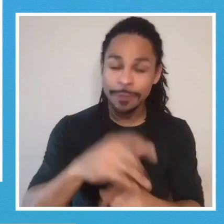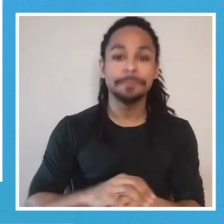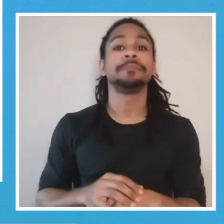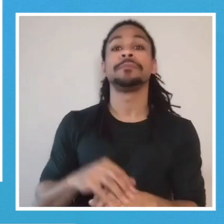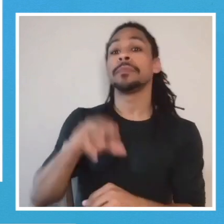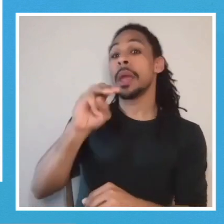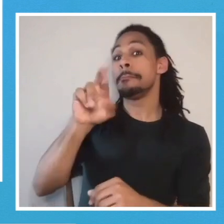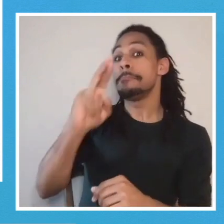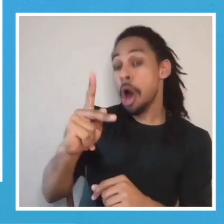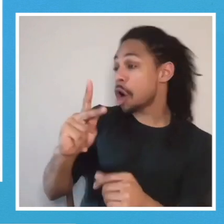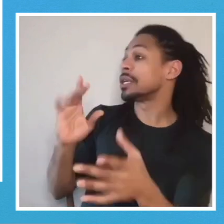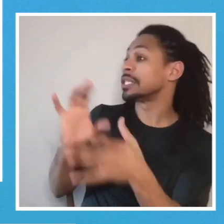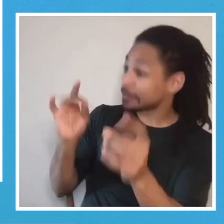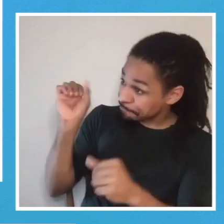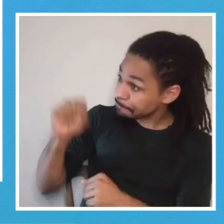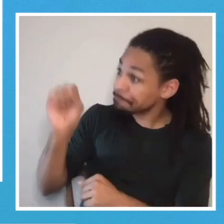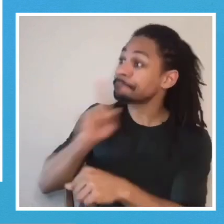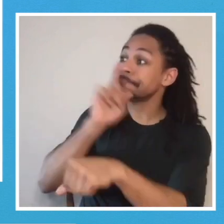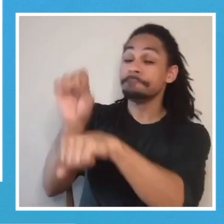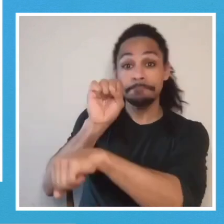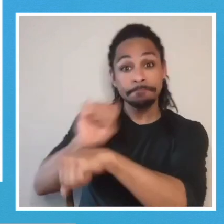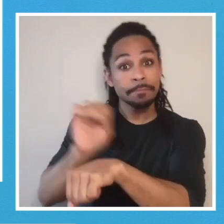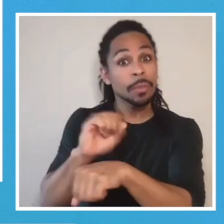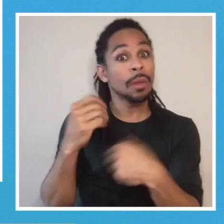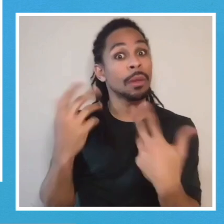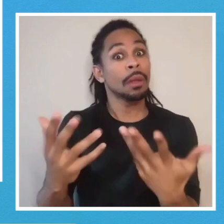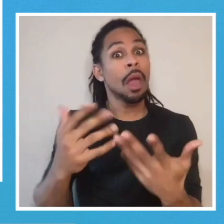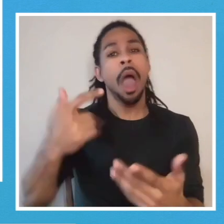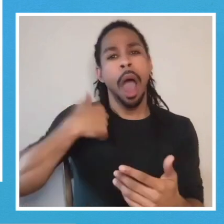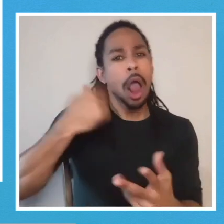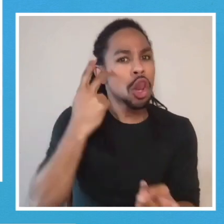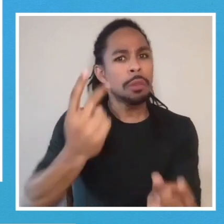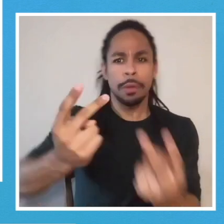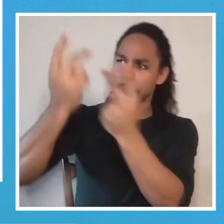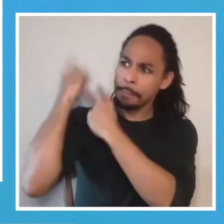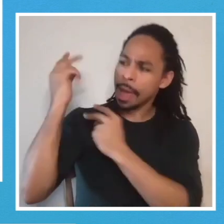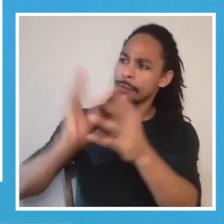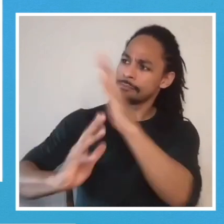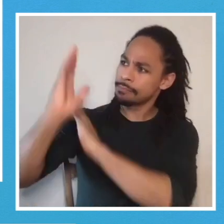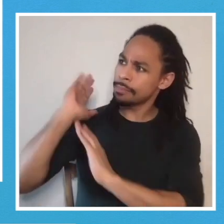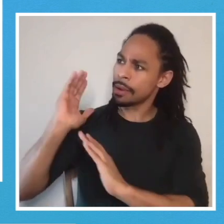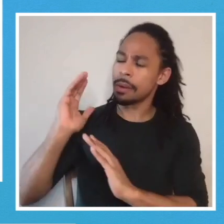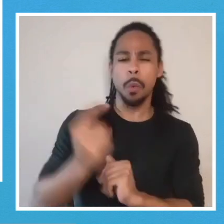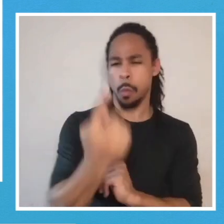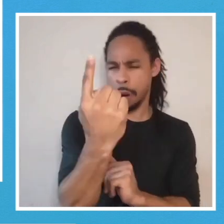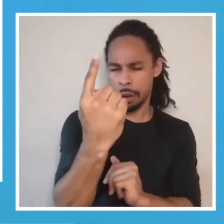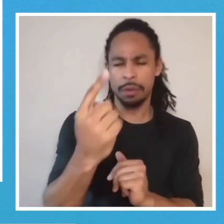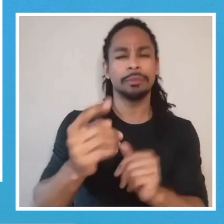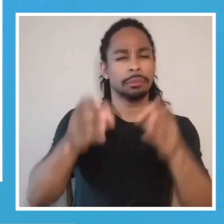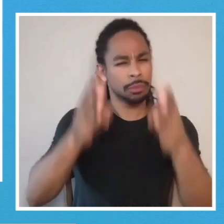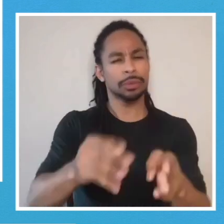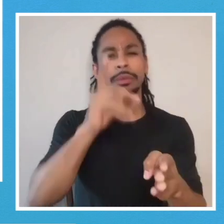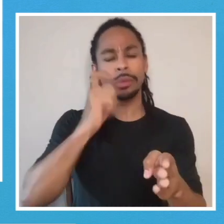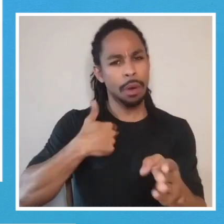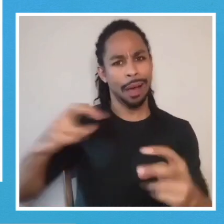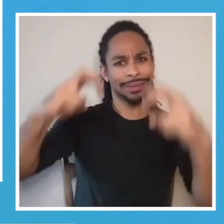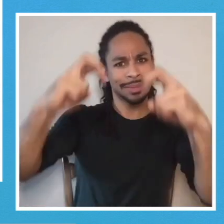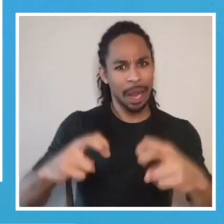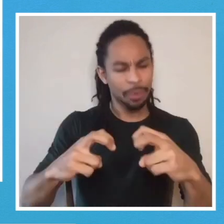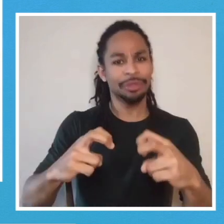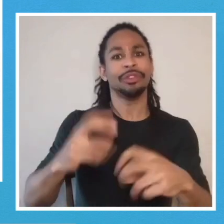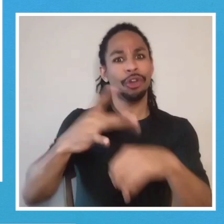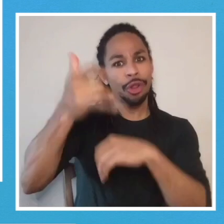Going way back, not way back, but one of the people who I sat down early with was Harry